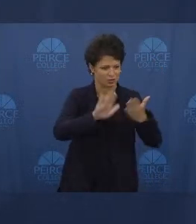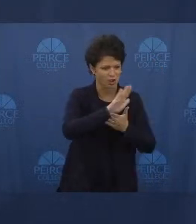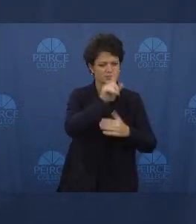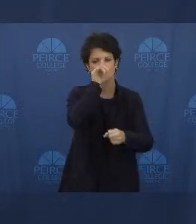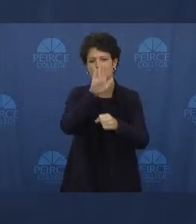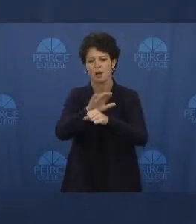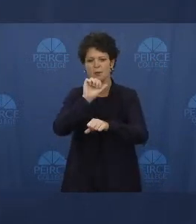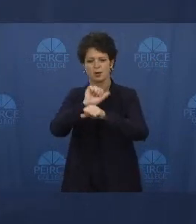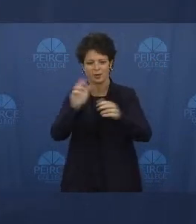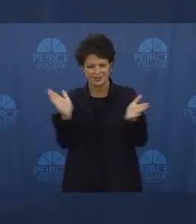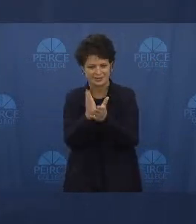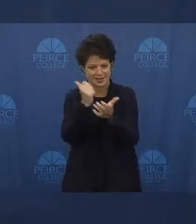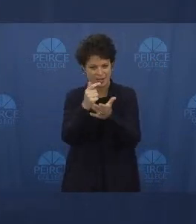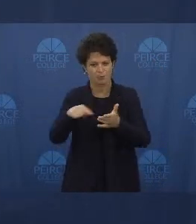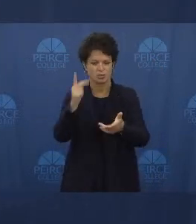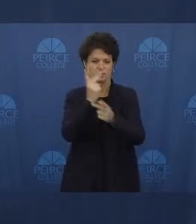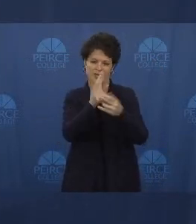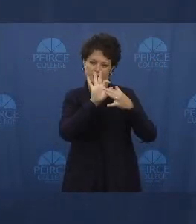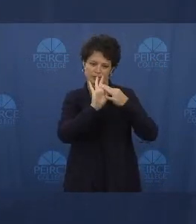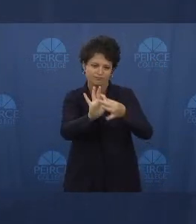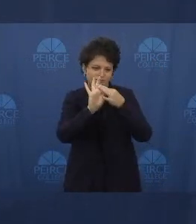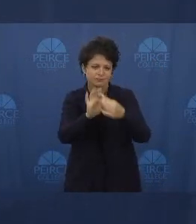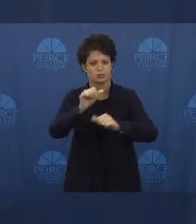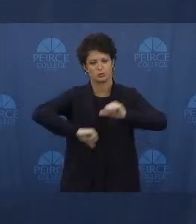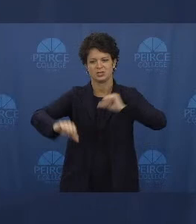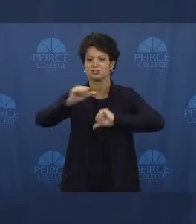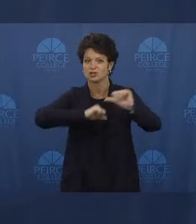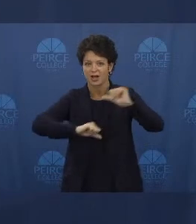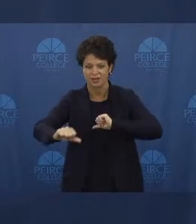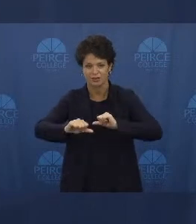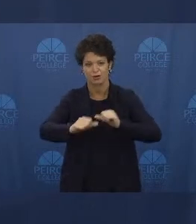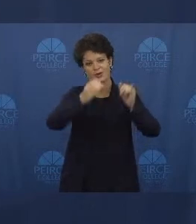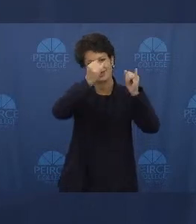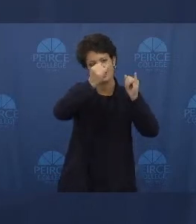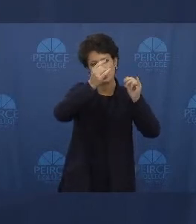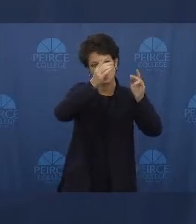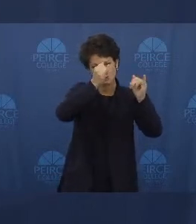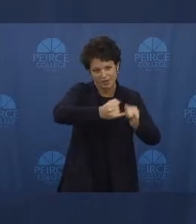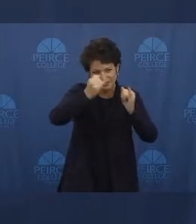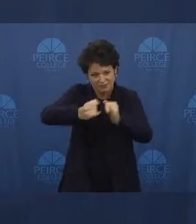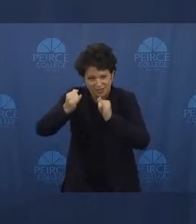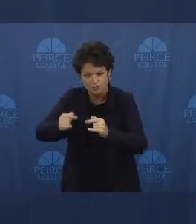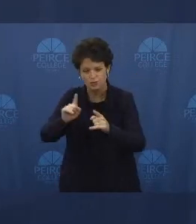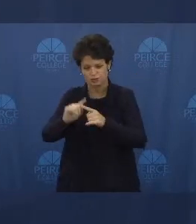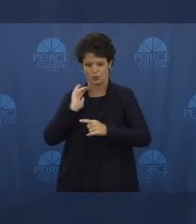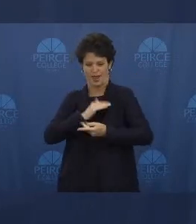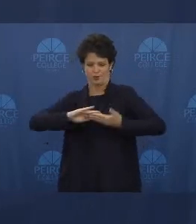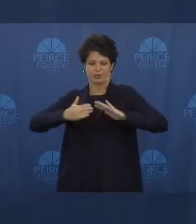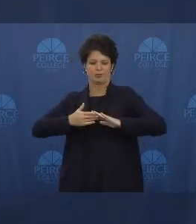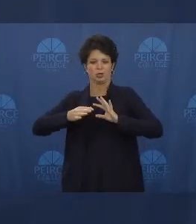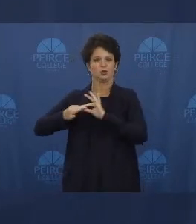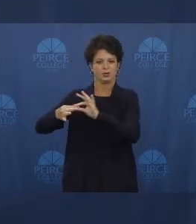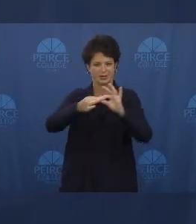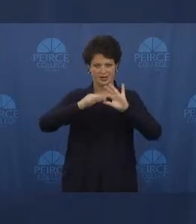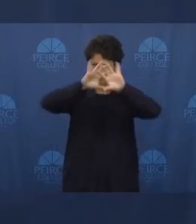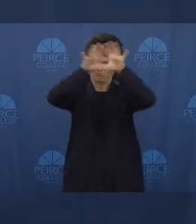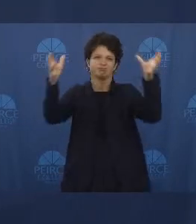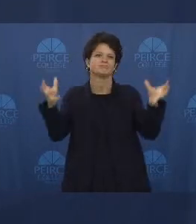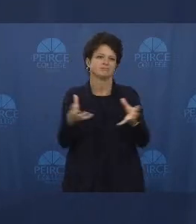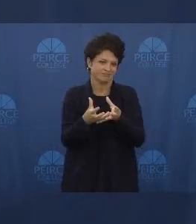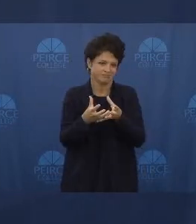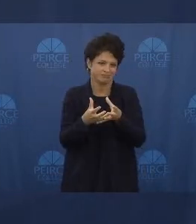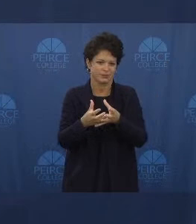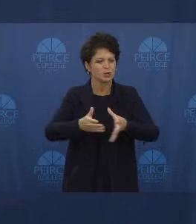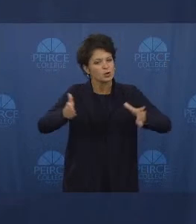will work to help you keep close ties to each other individually and to the Peirce alumni community as a whole.